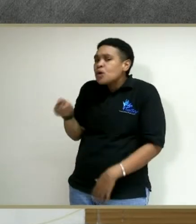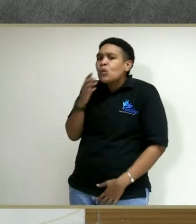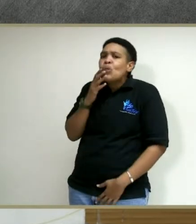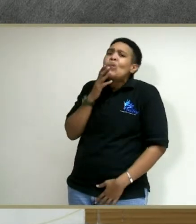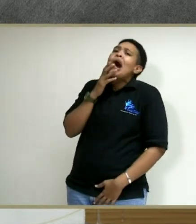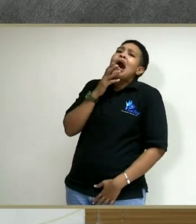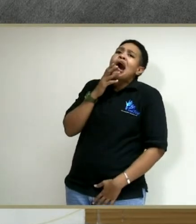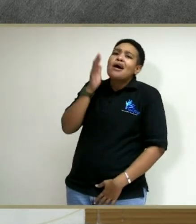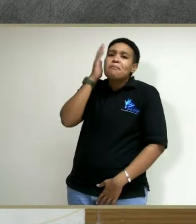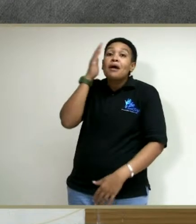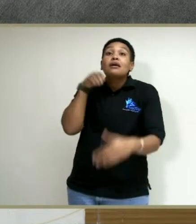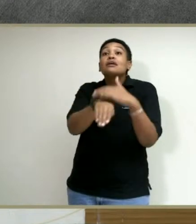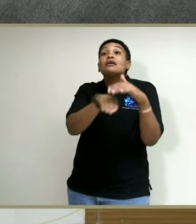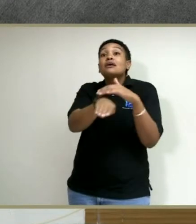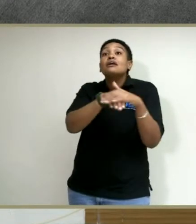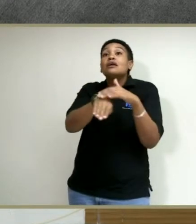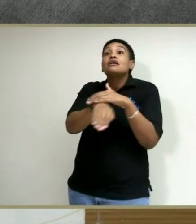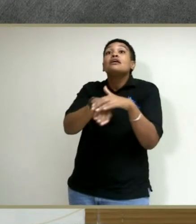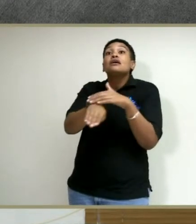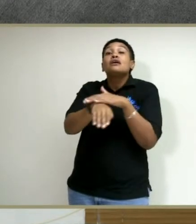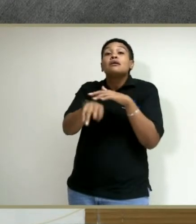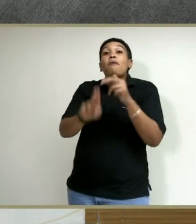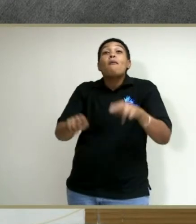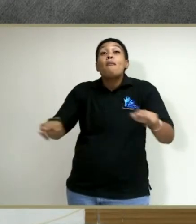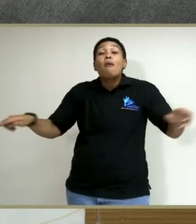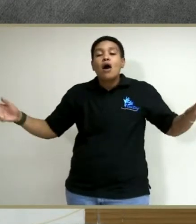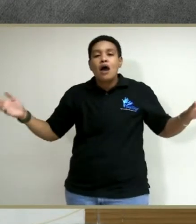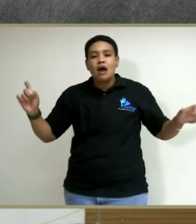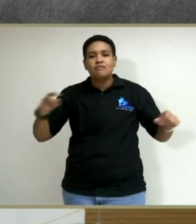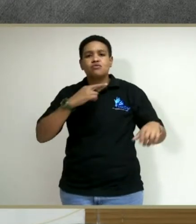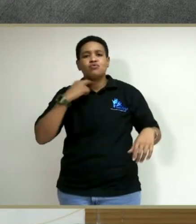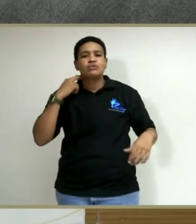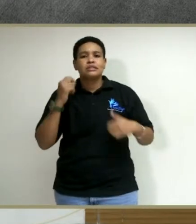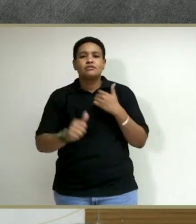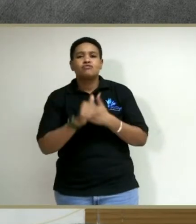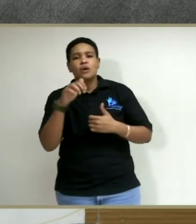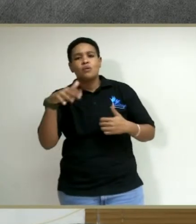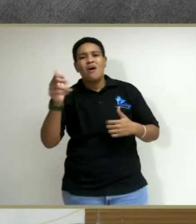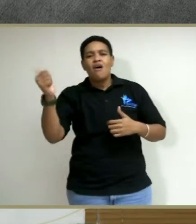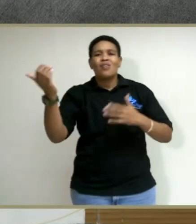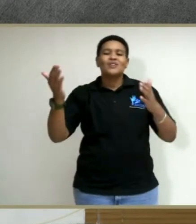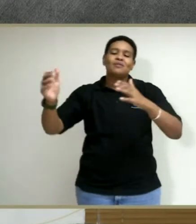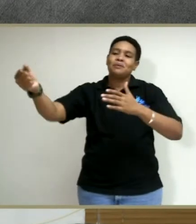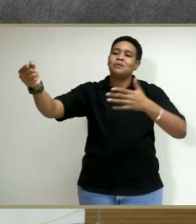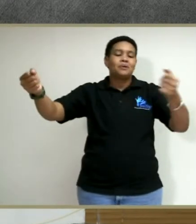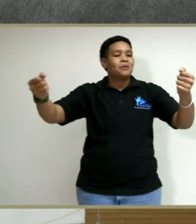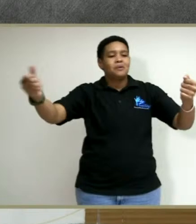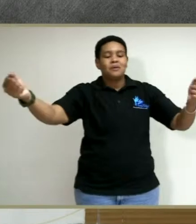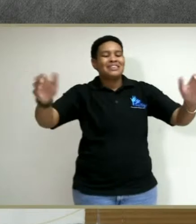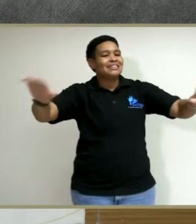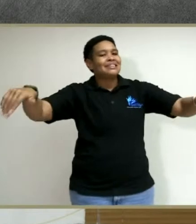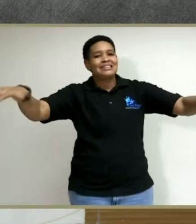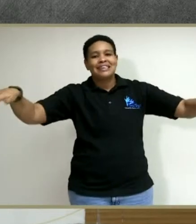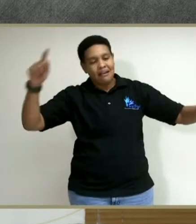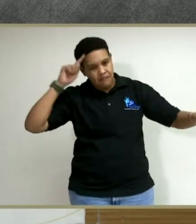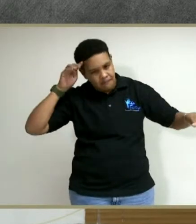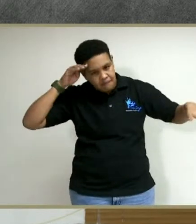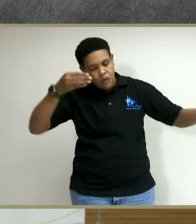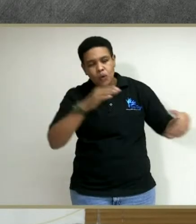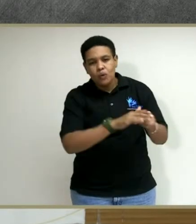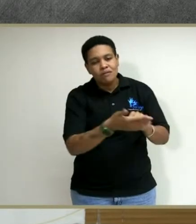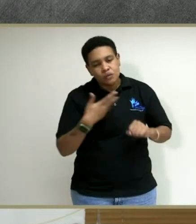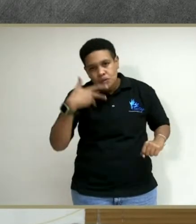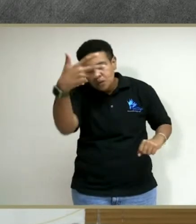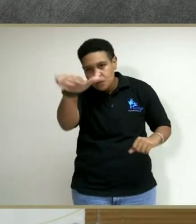level of bed occupancy and to start putting at risk the other services in the hospitals.